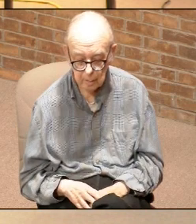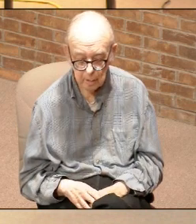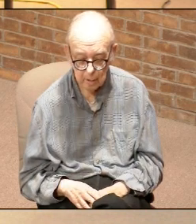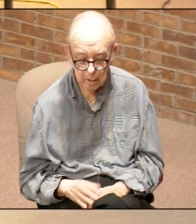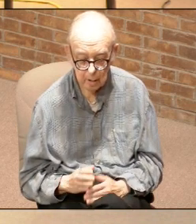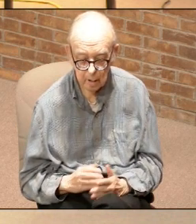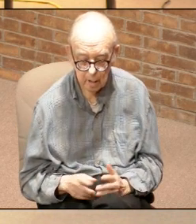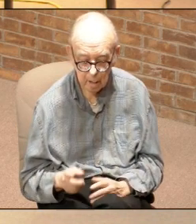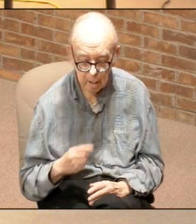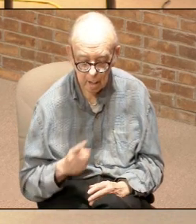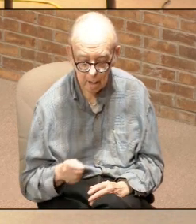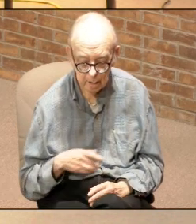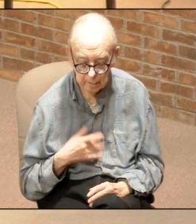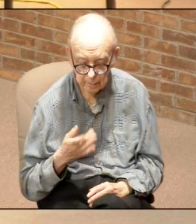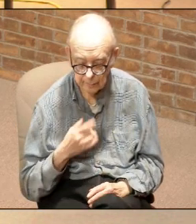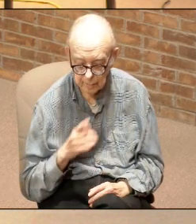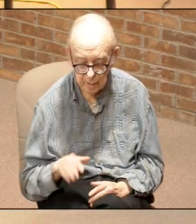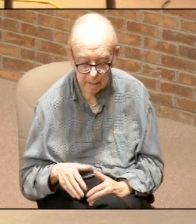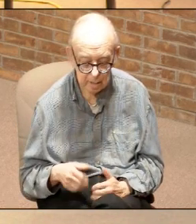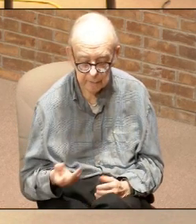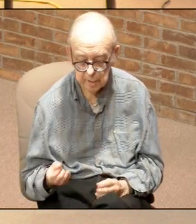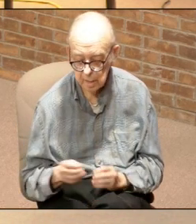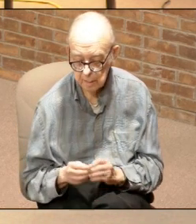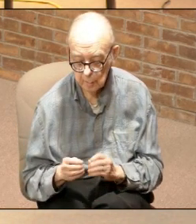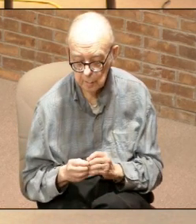some say i i don't feel like living anymore